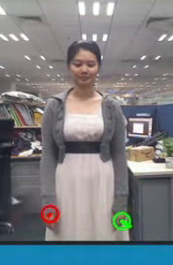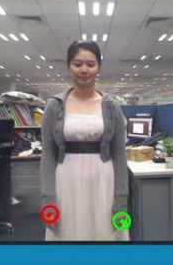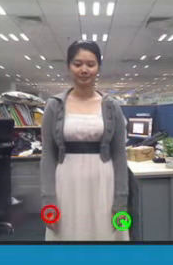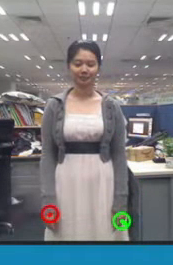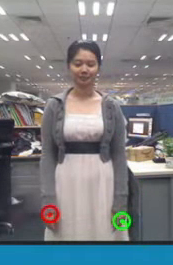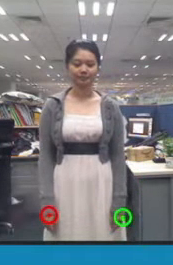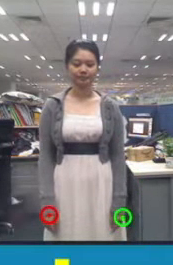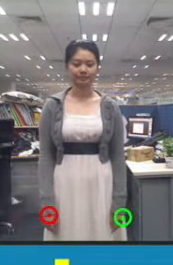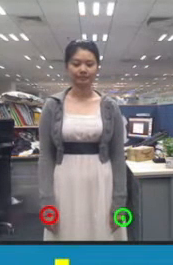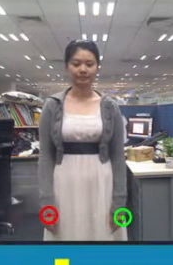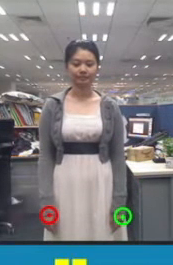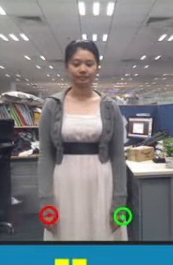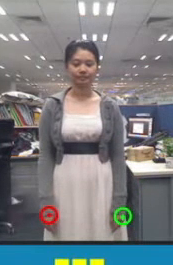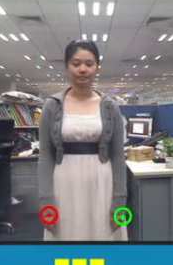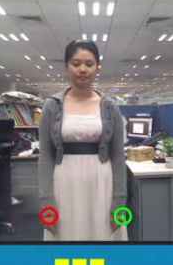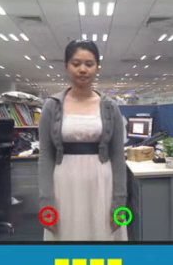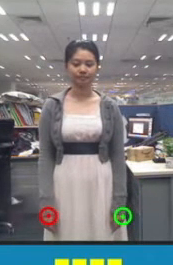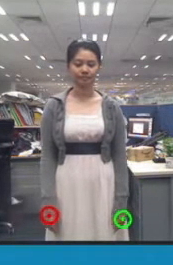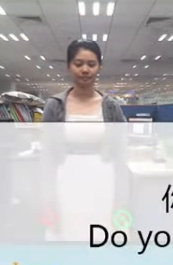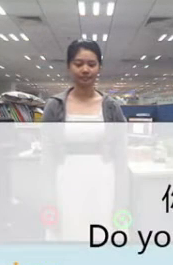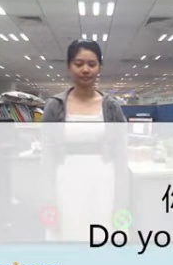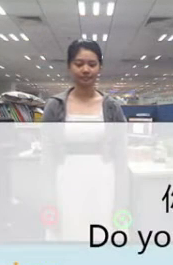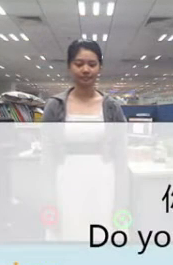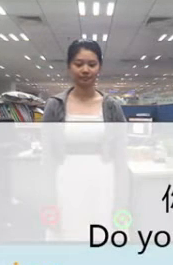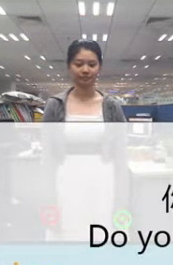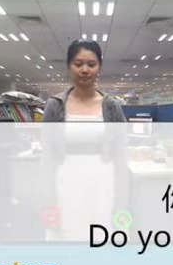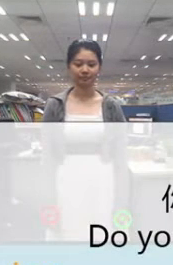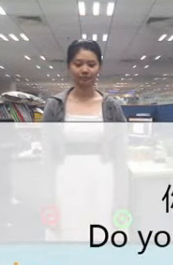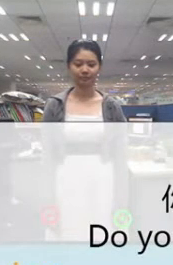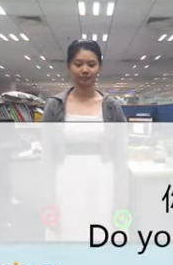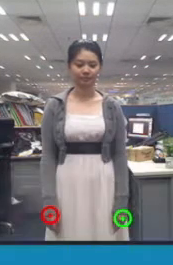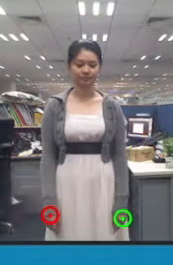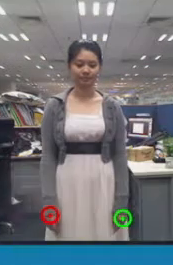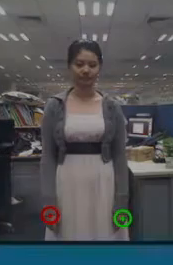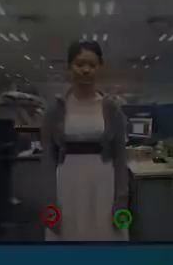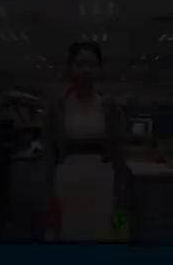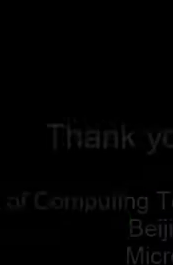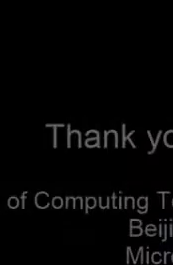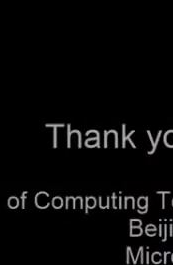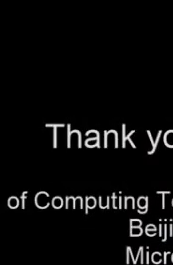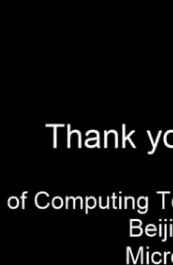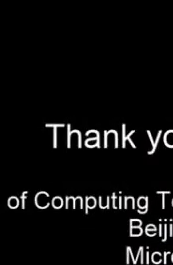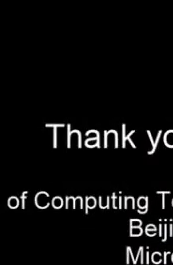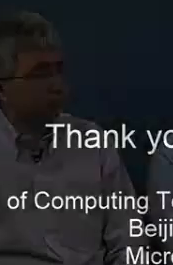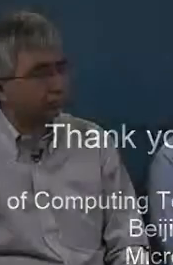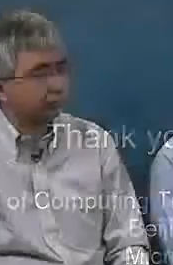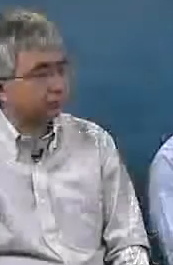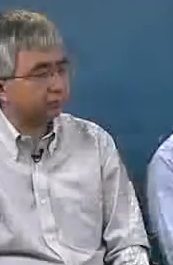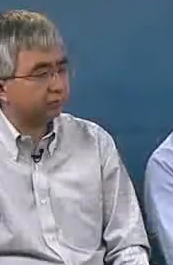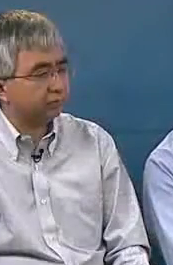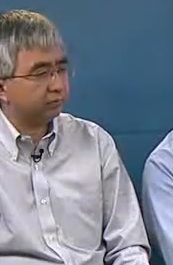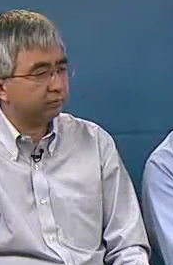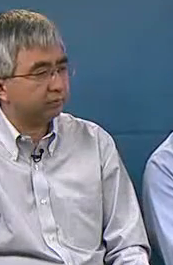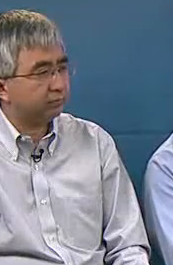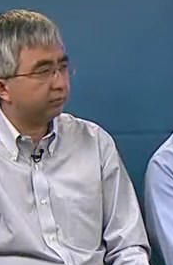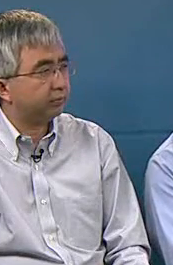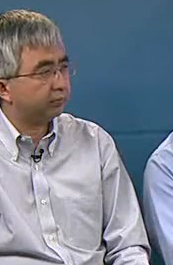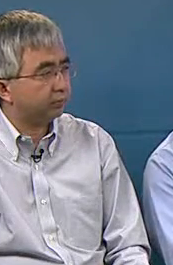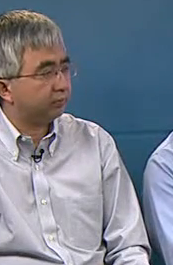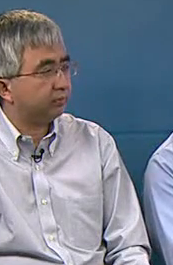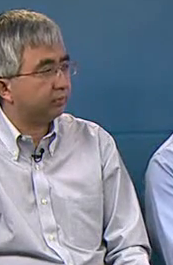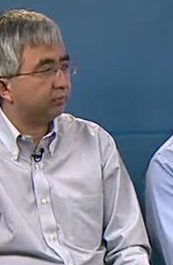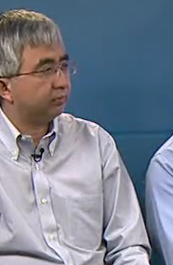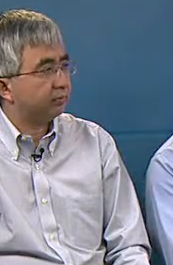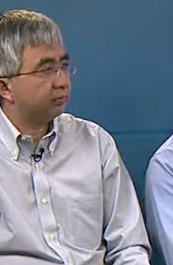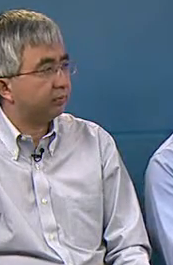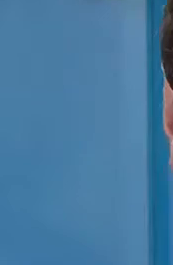between sign language in different languages and sign language from the hearing and to the non-hearing. Wow.